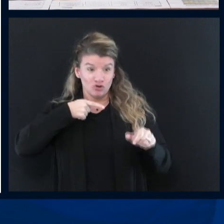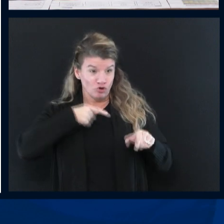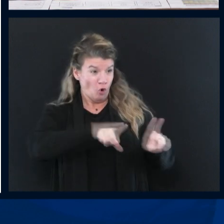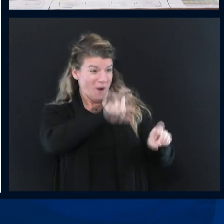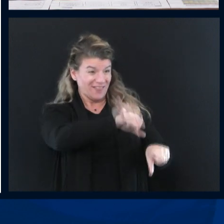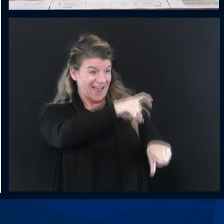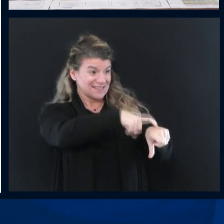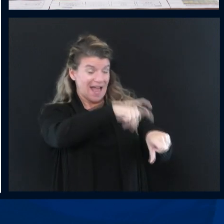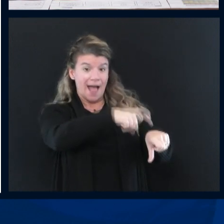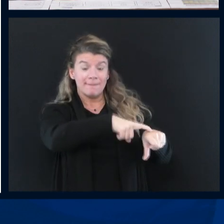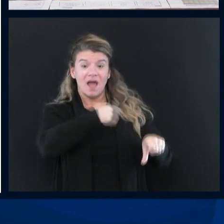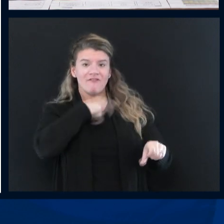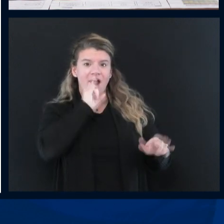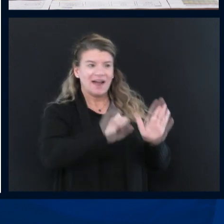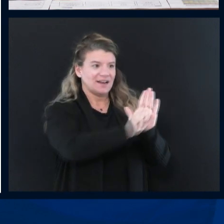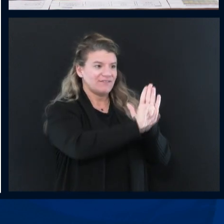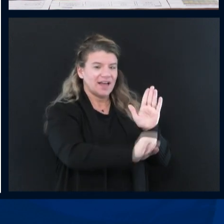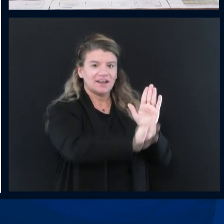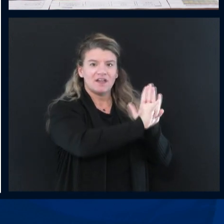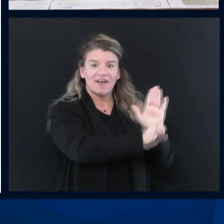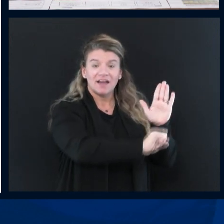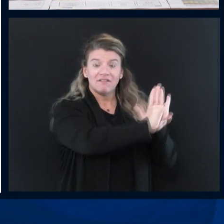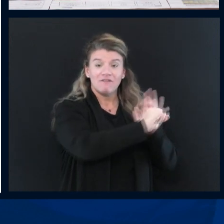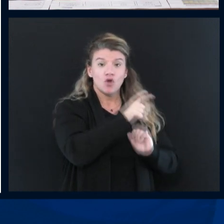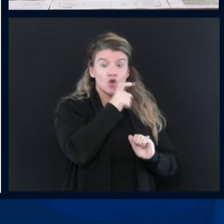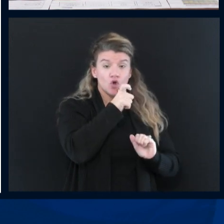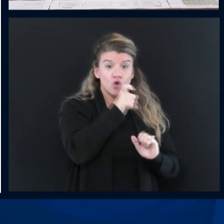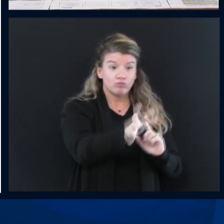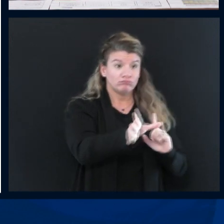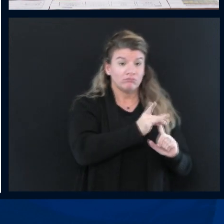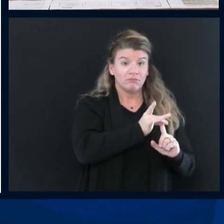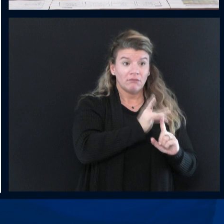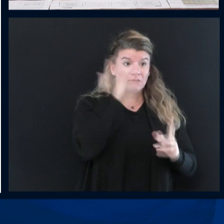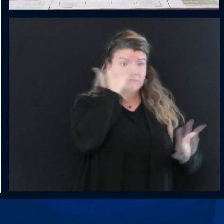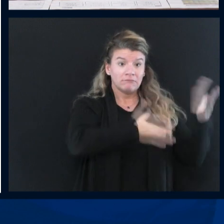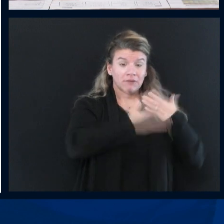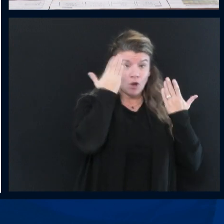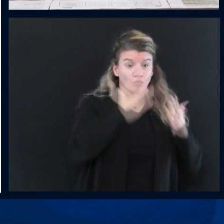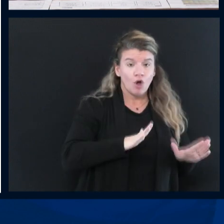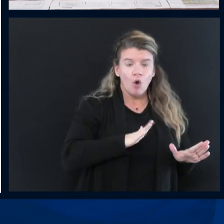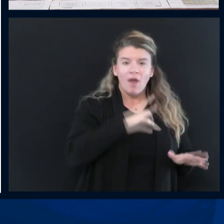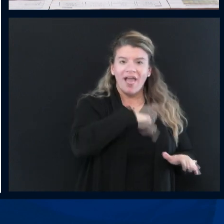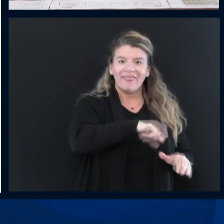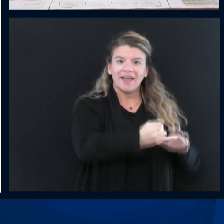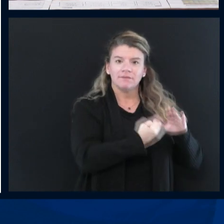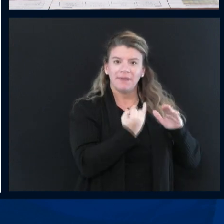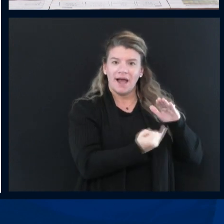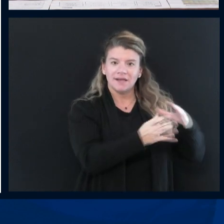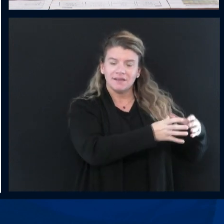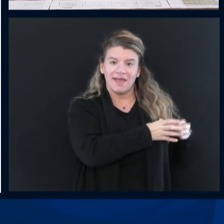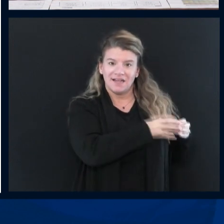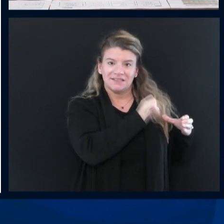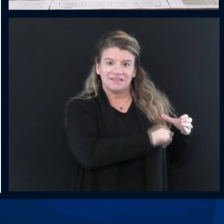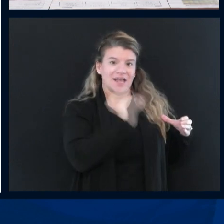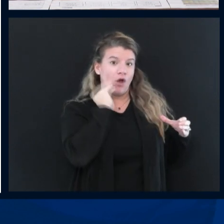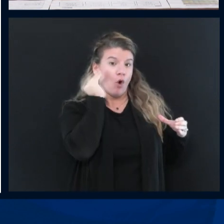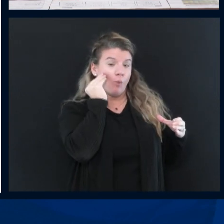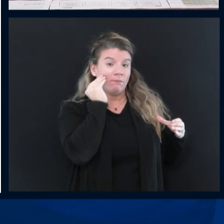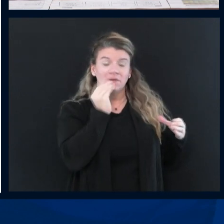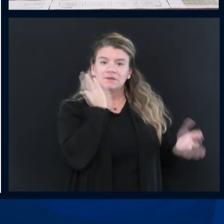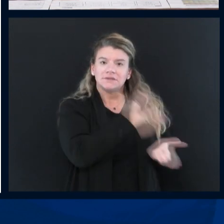can identify the ones that are asymptomatic and absolutely stop the spread, absolutely these numbers will come down.